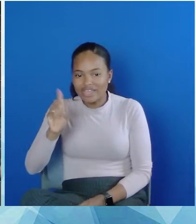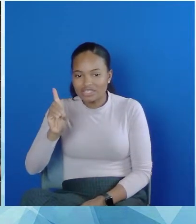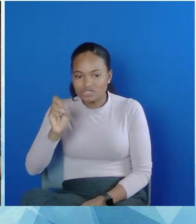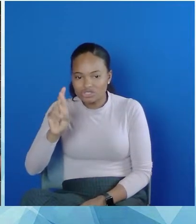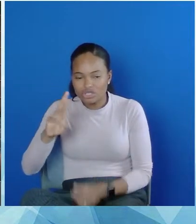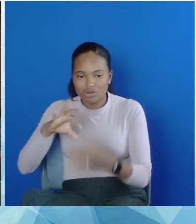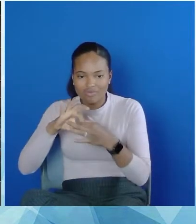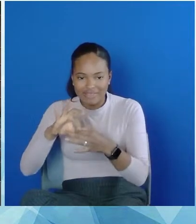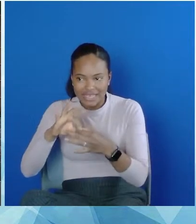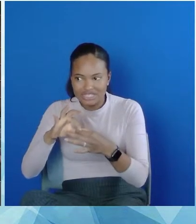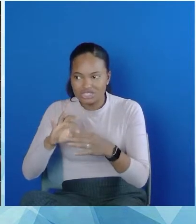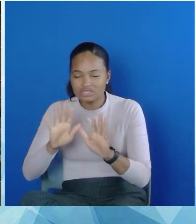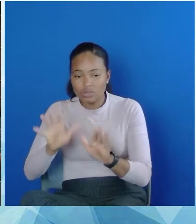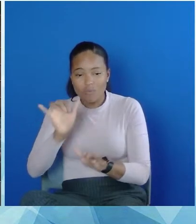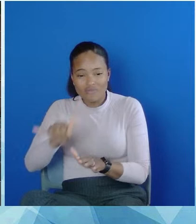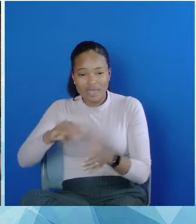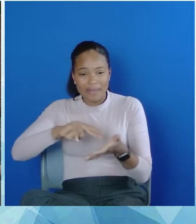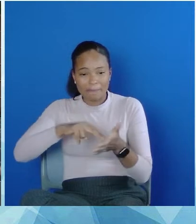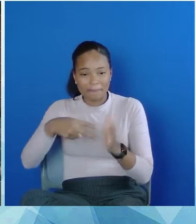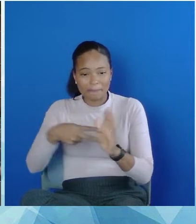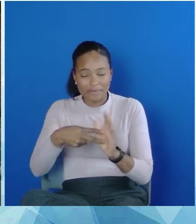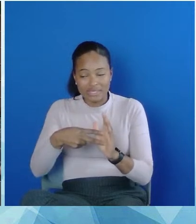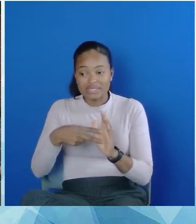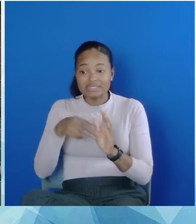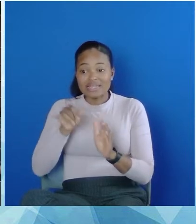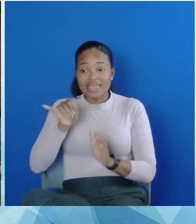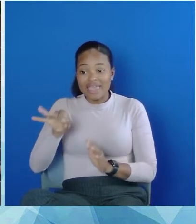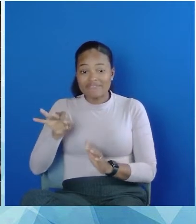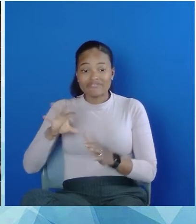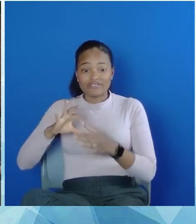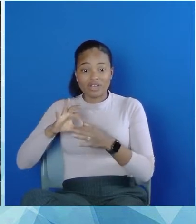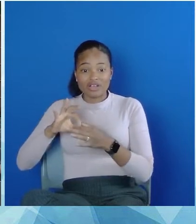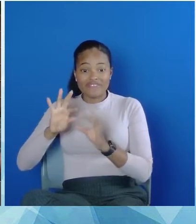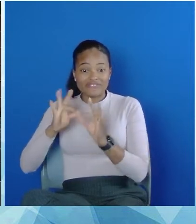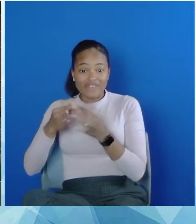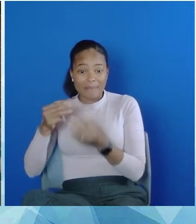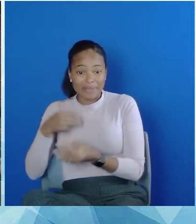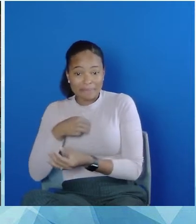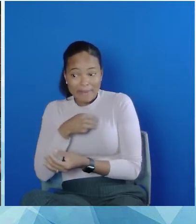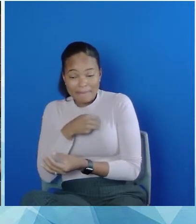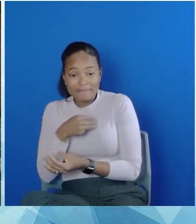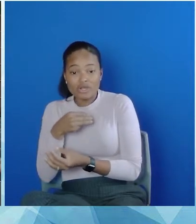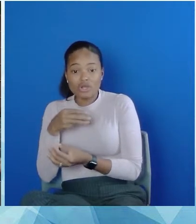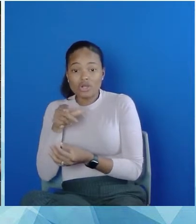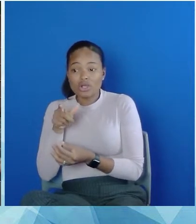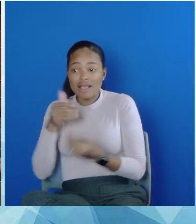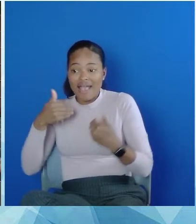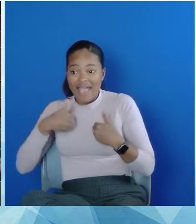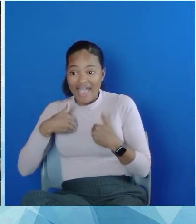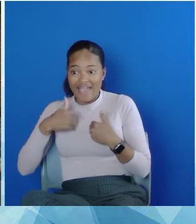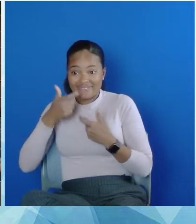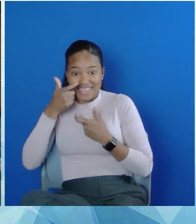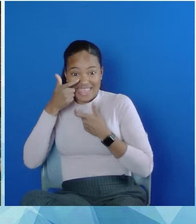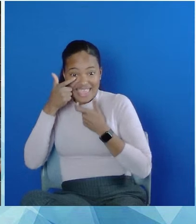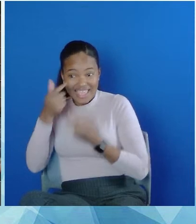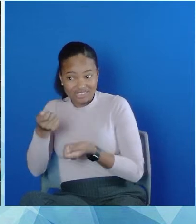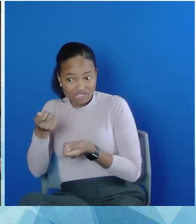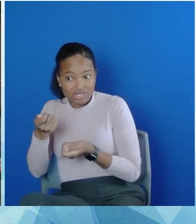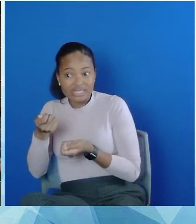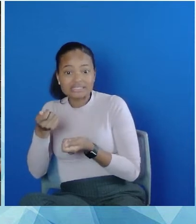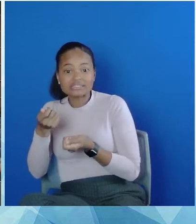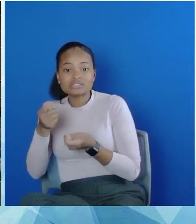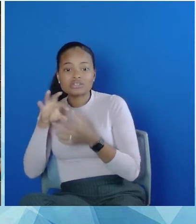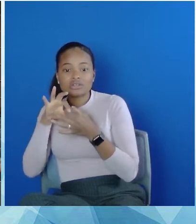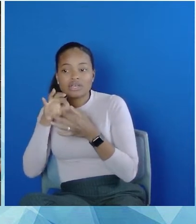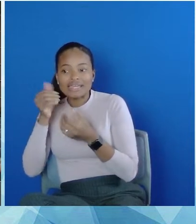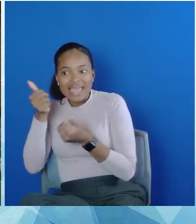what we're talking about is if you have a relative who has a substantial interest in any business that